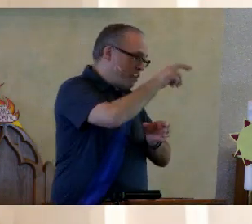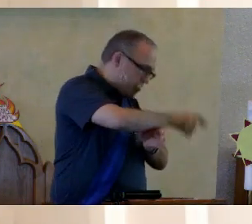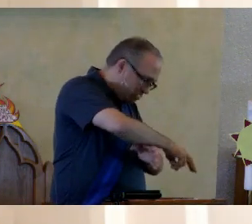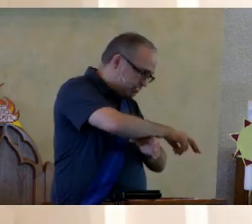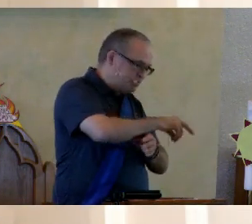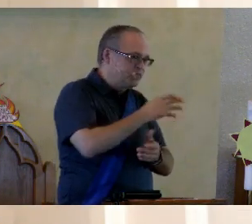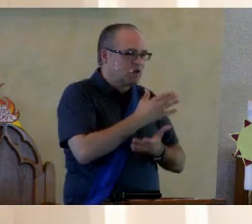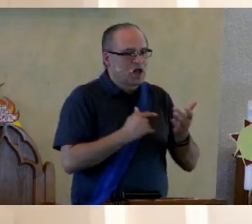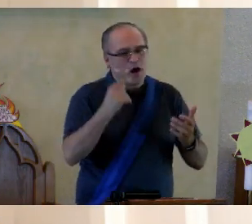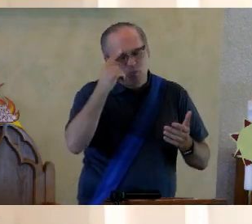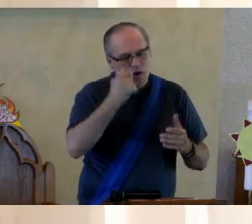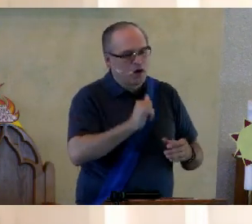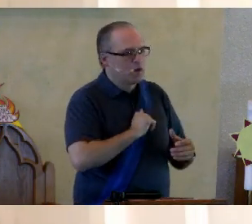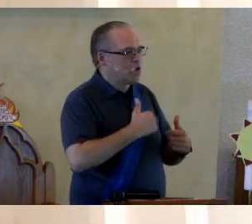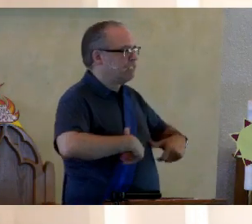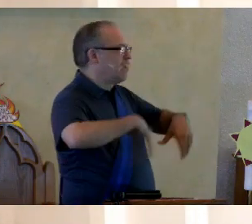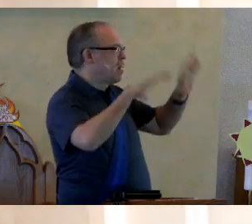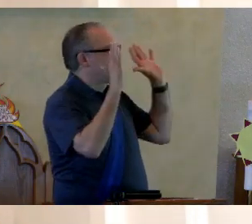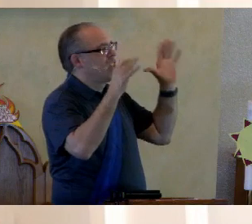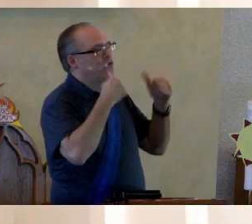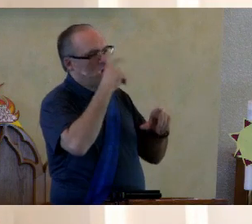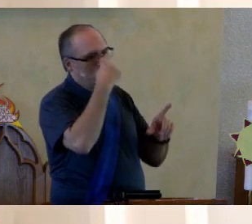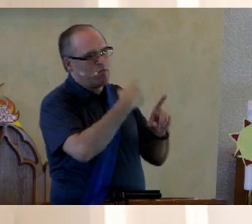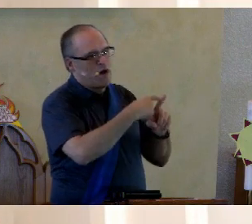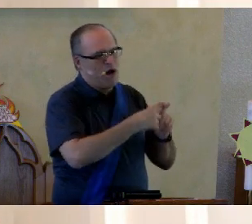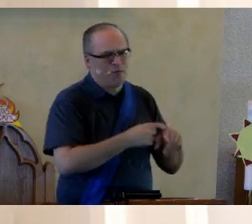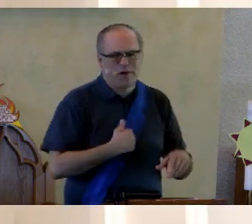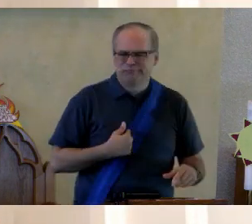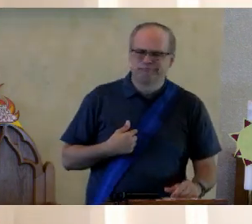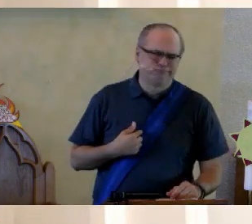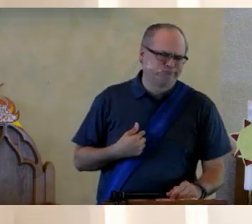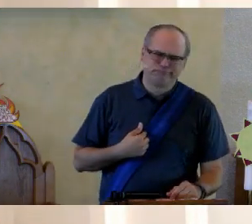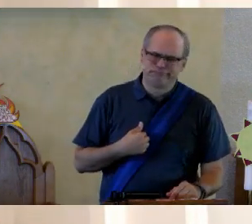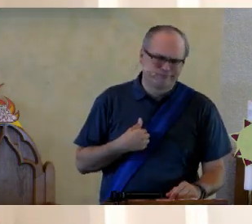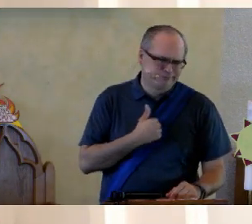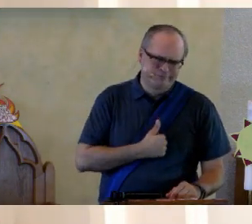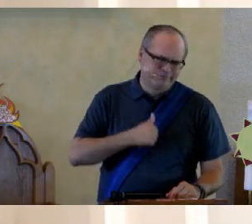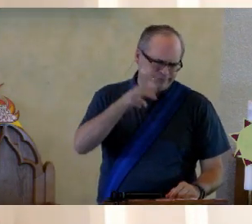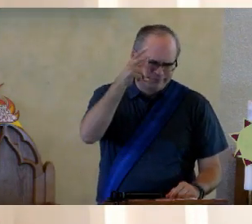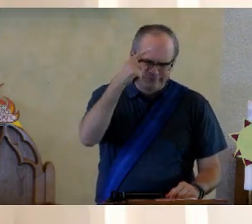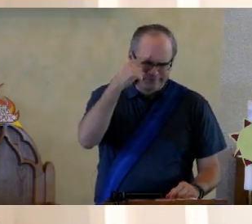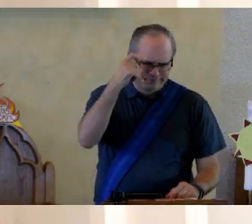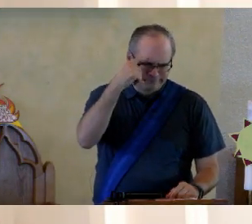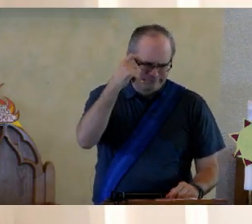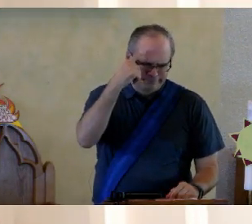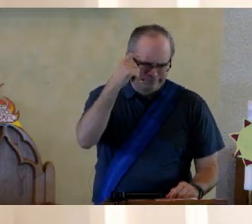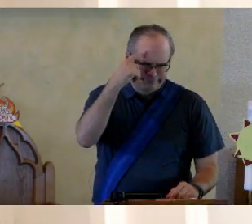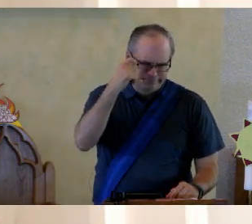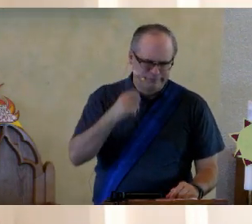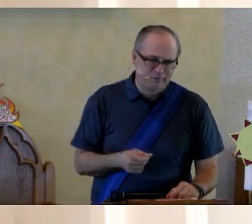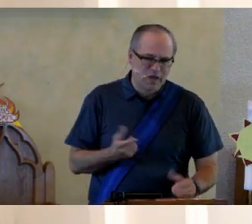altruistic and self-sacrificing, I'm a bit more skeptical. To me, there still remains more